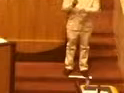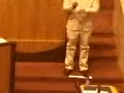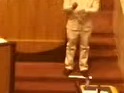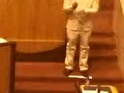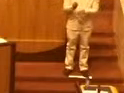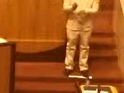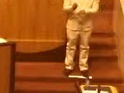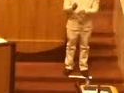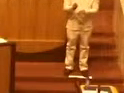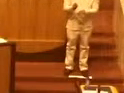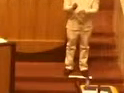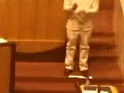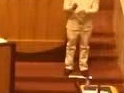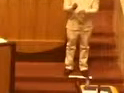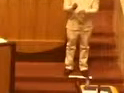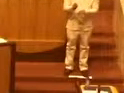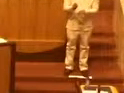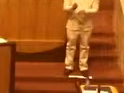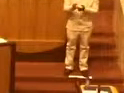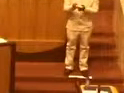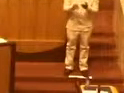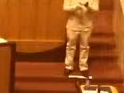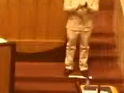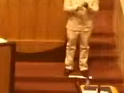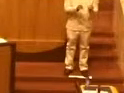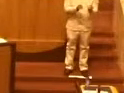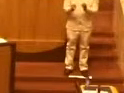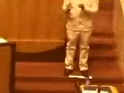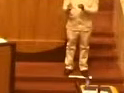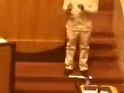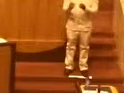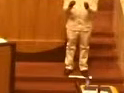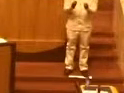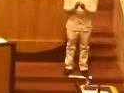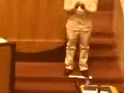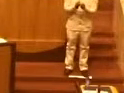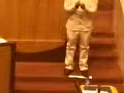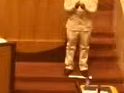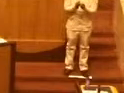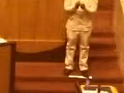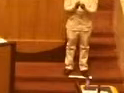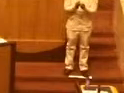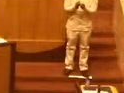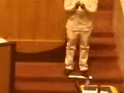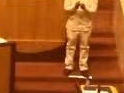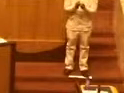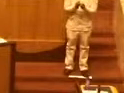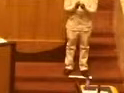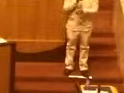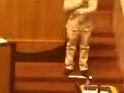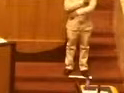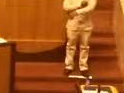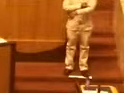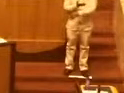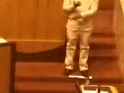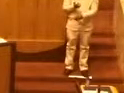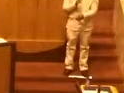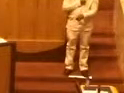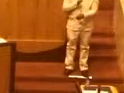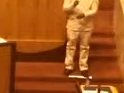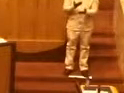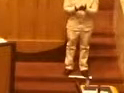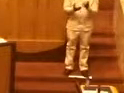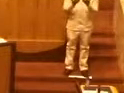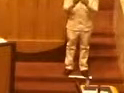all state immovable assets and is also mandated to coordinate,